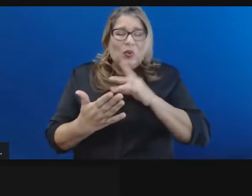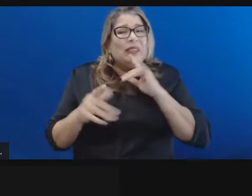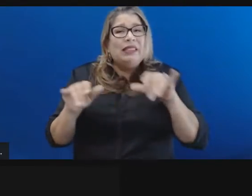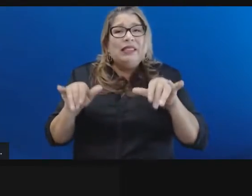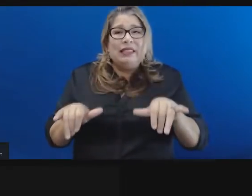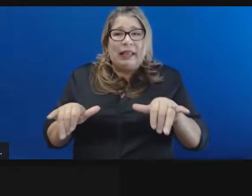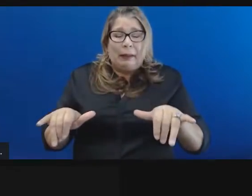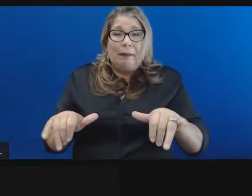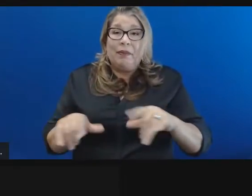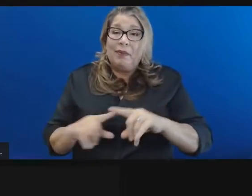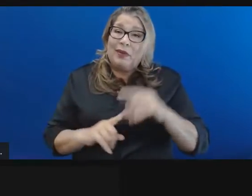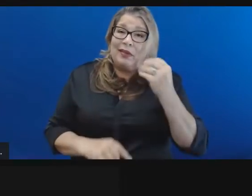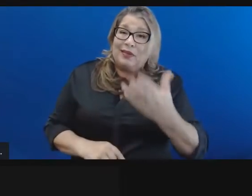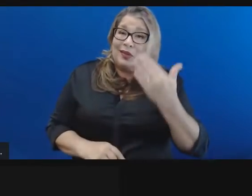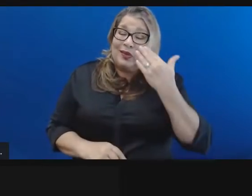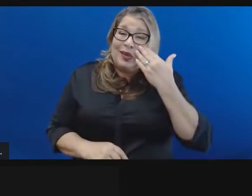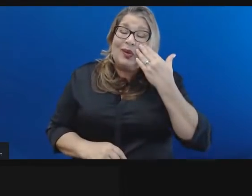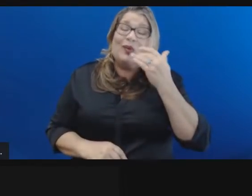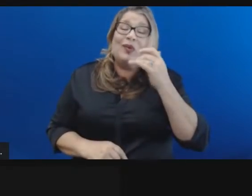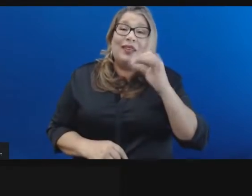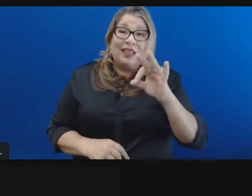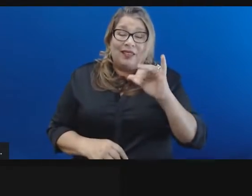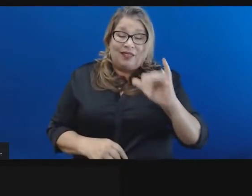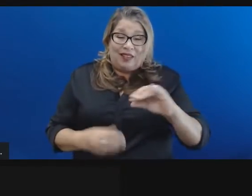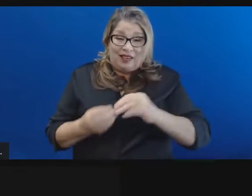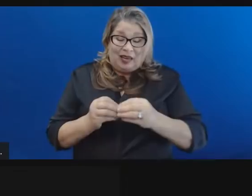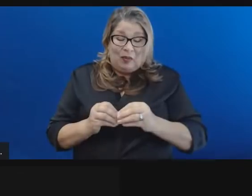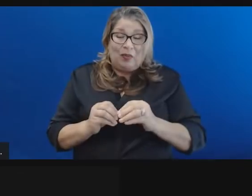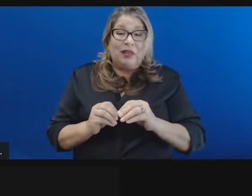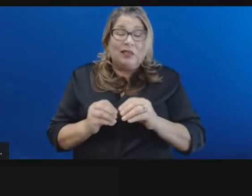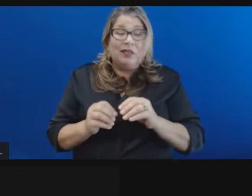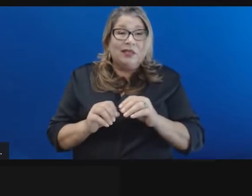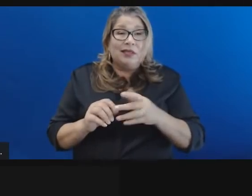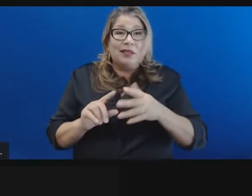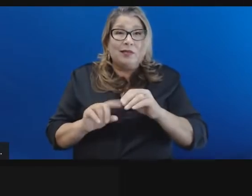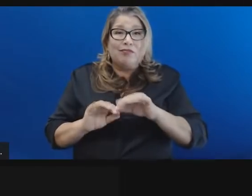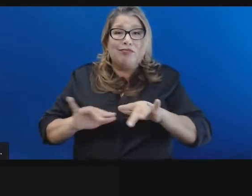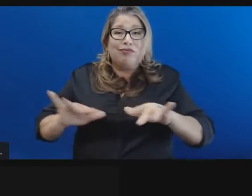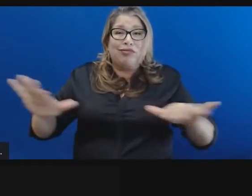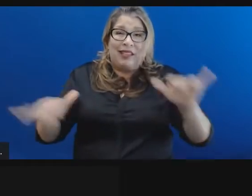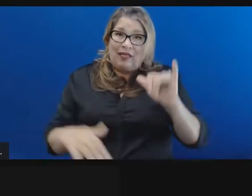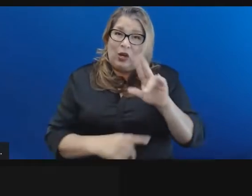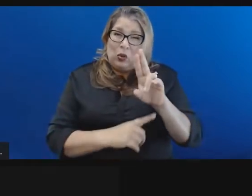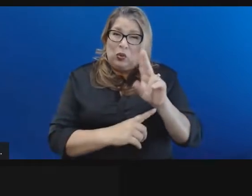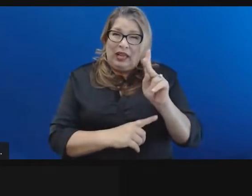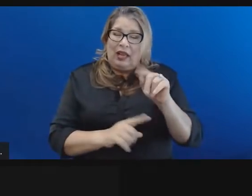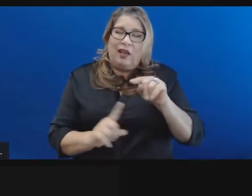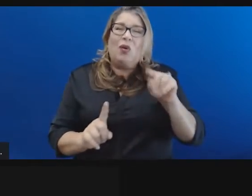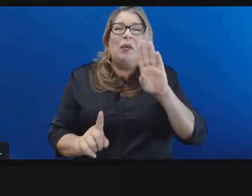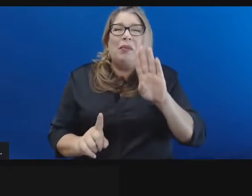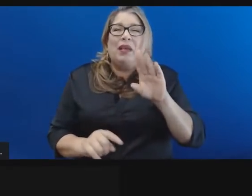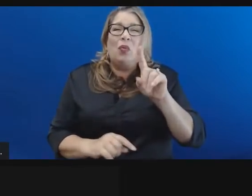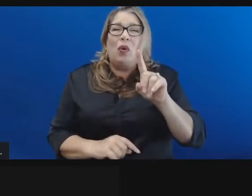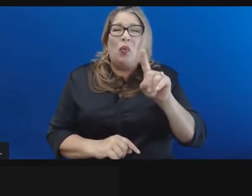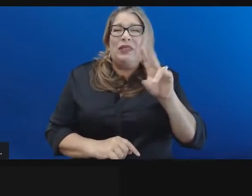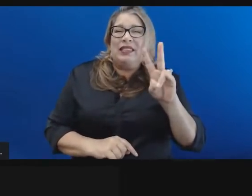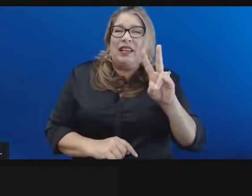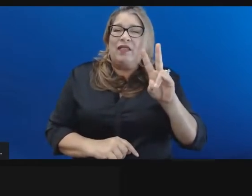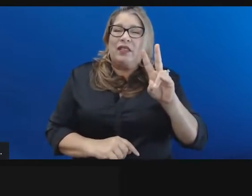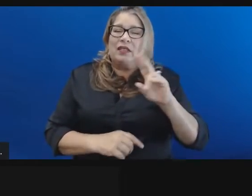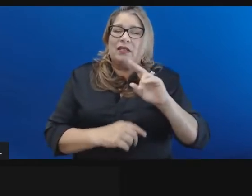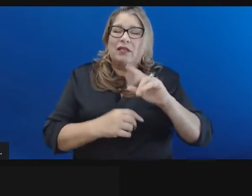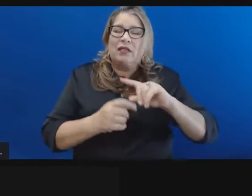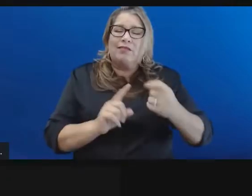we see more widespread proliferation of this UK or this B117 variant that you